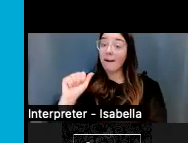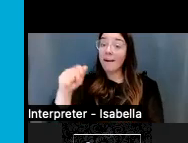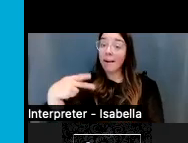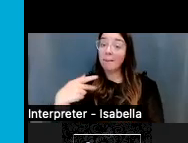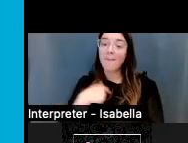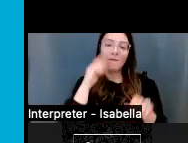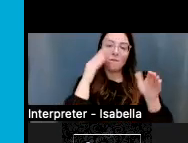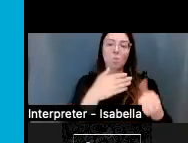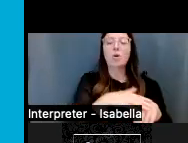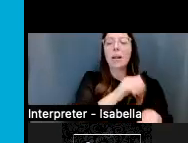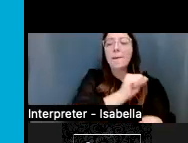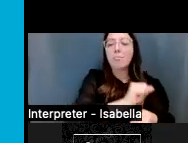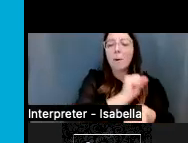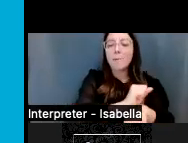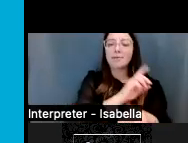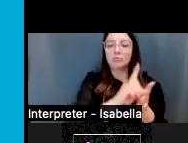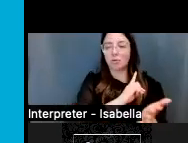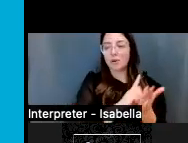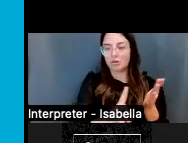employment discrimination.